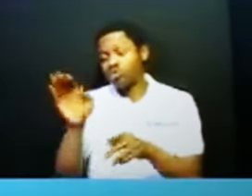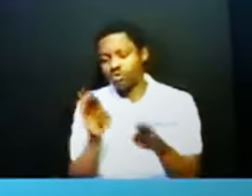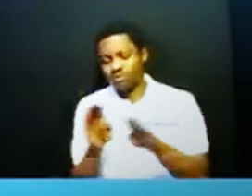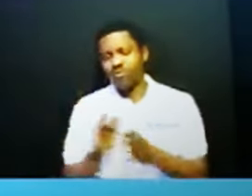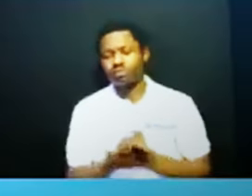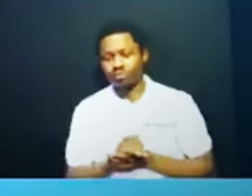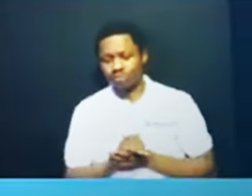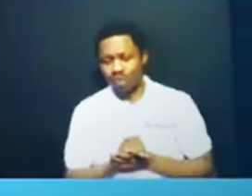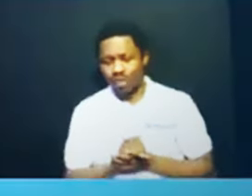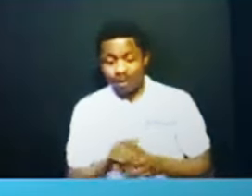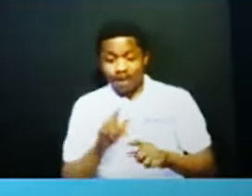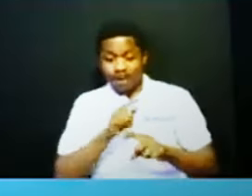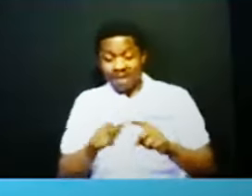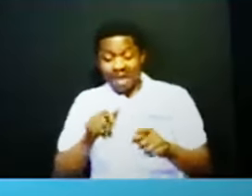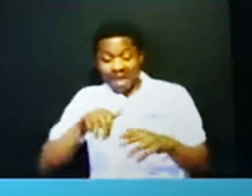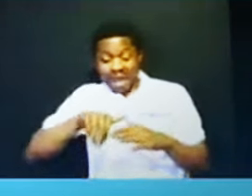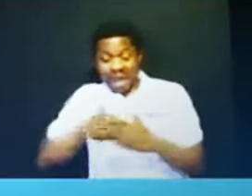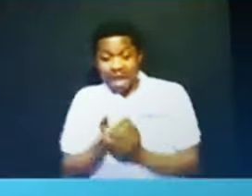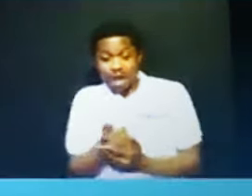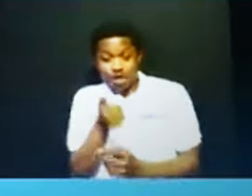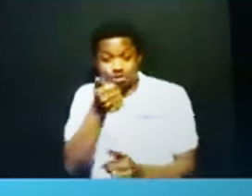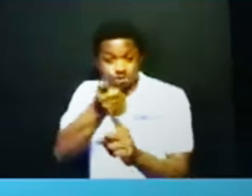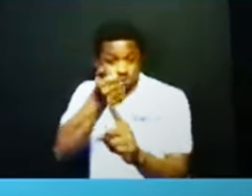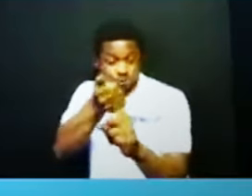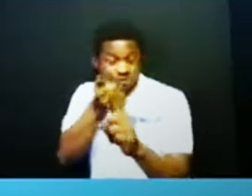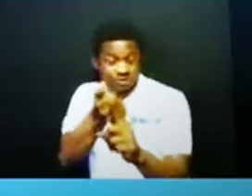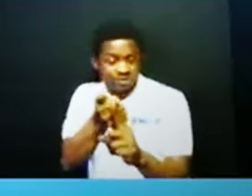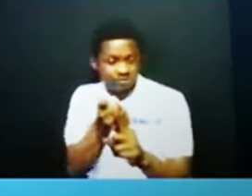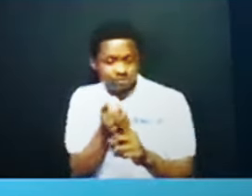your reaction to the